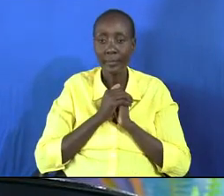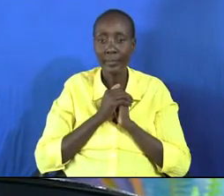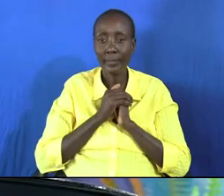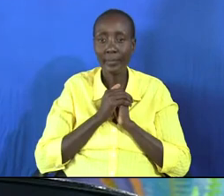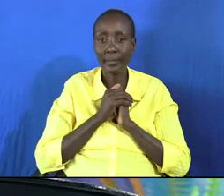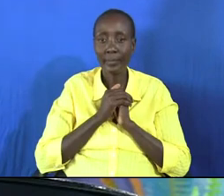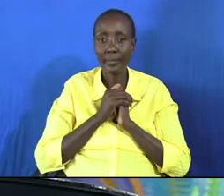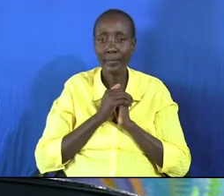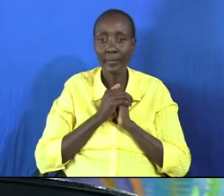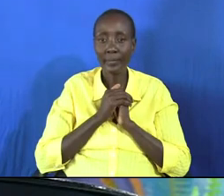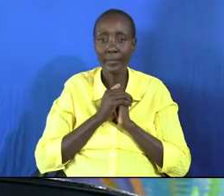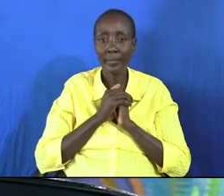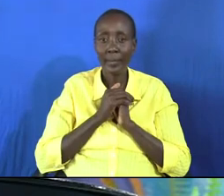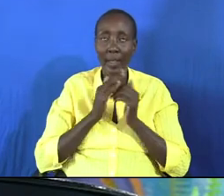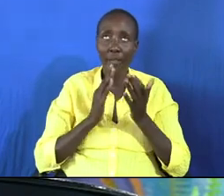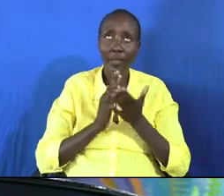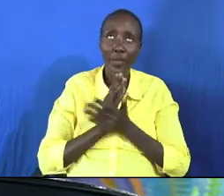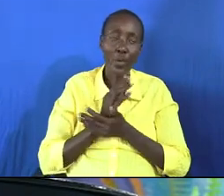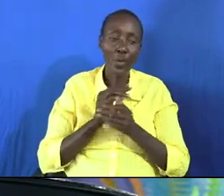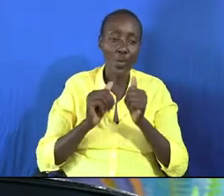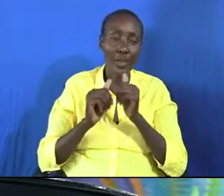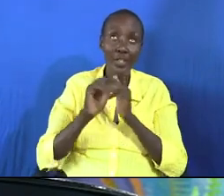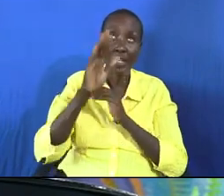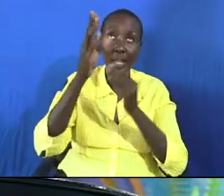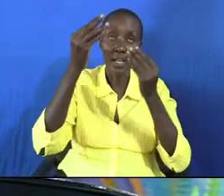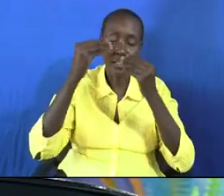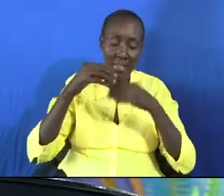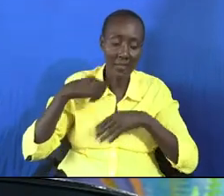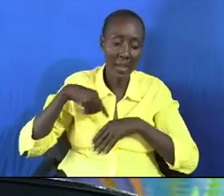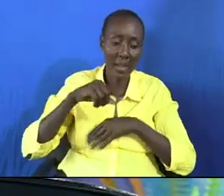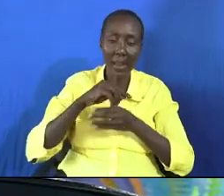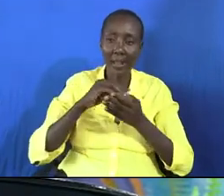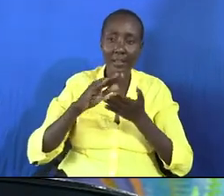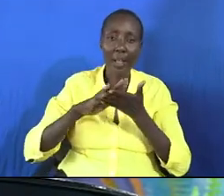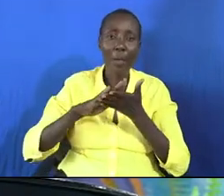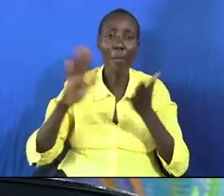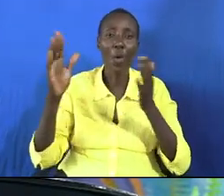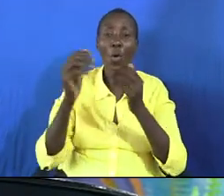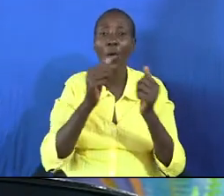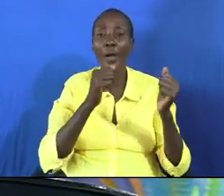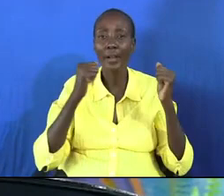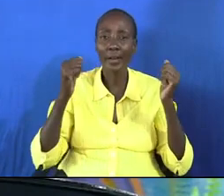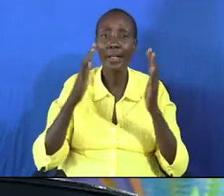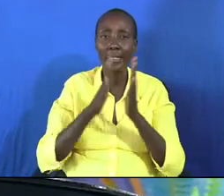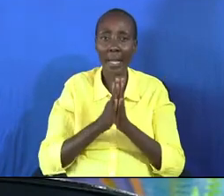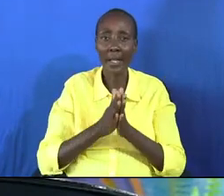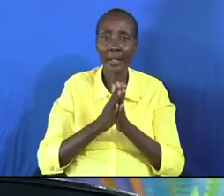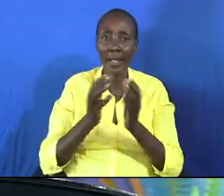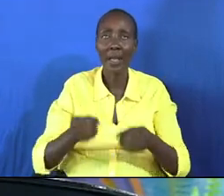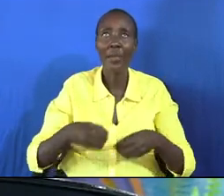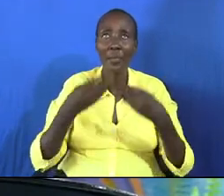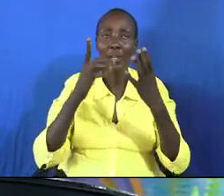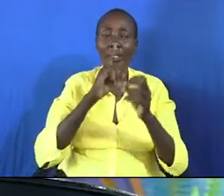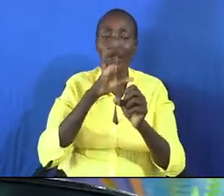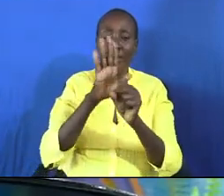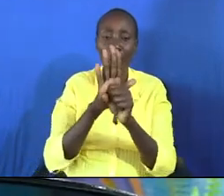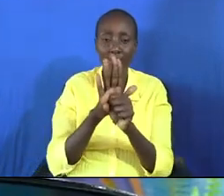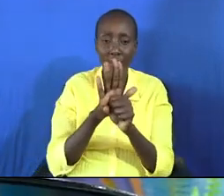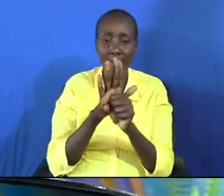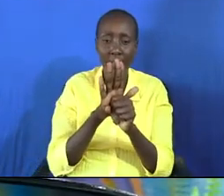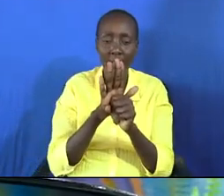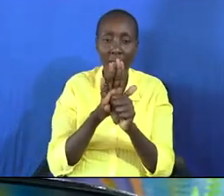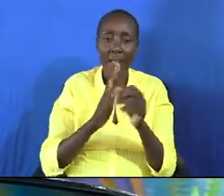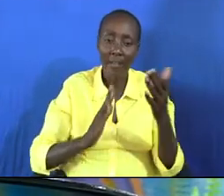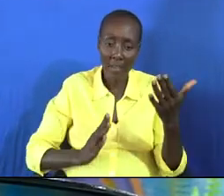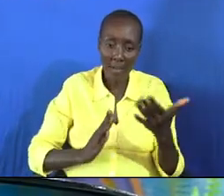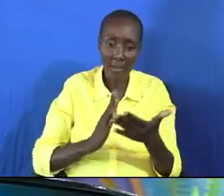By which he has given to us exceedingly great and precious promises.